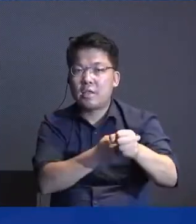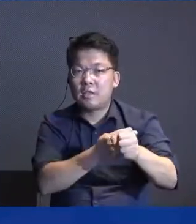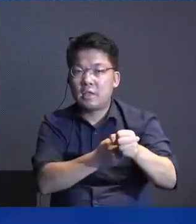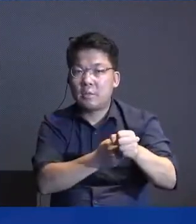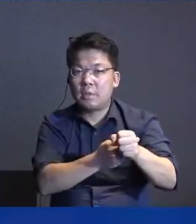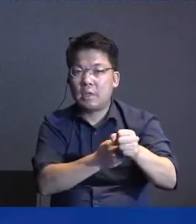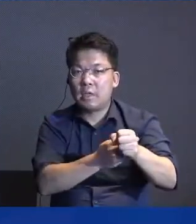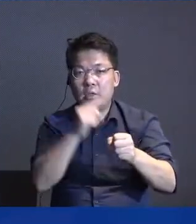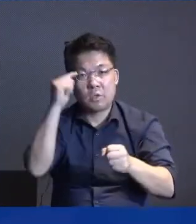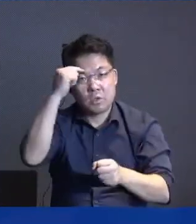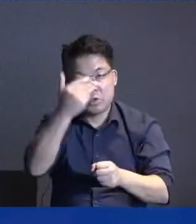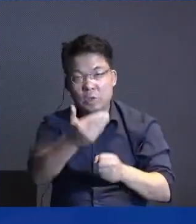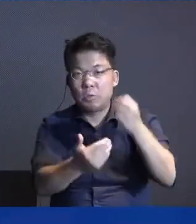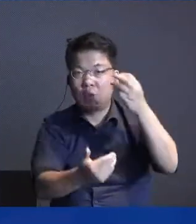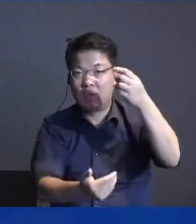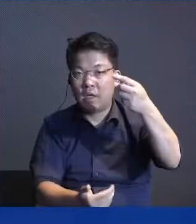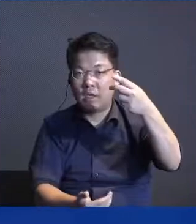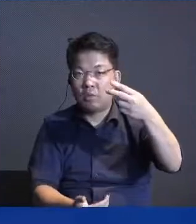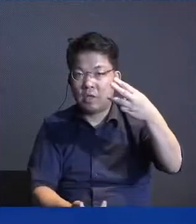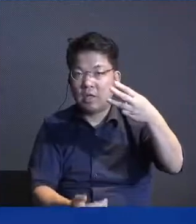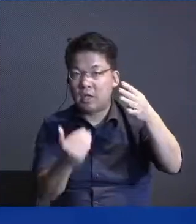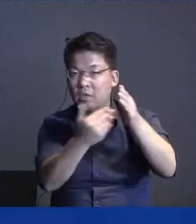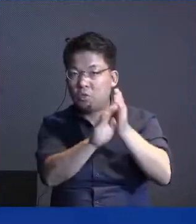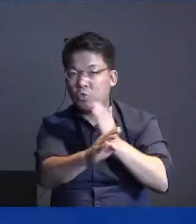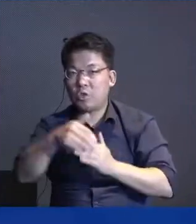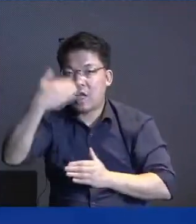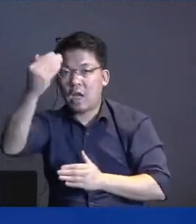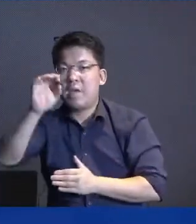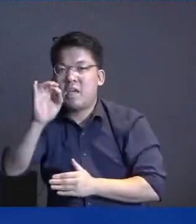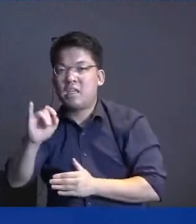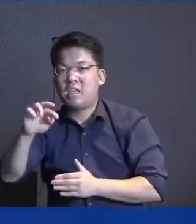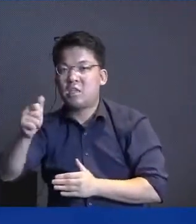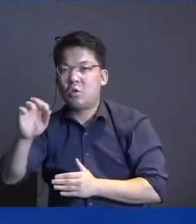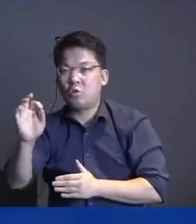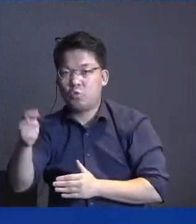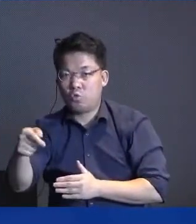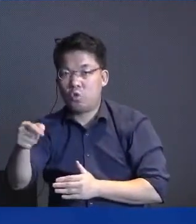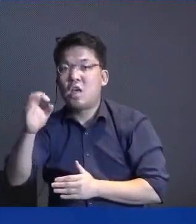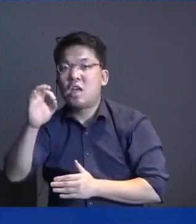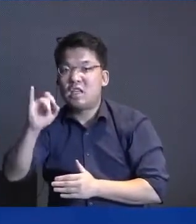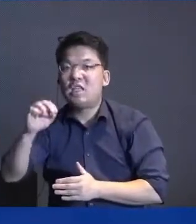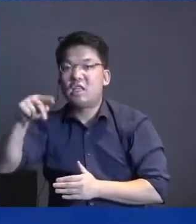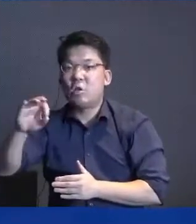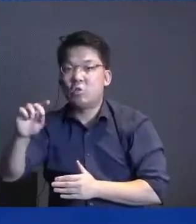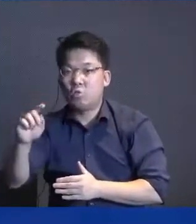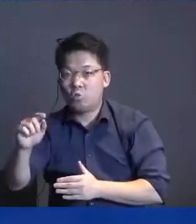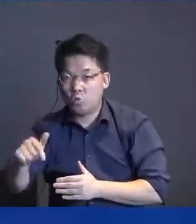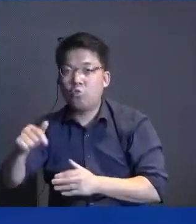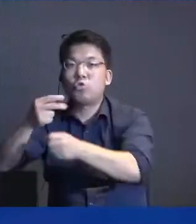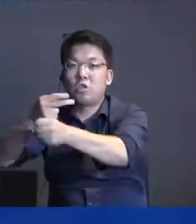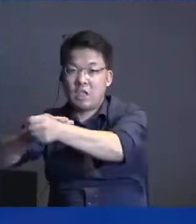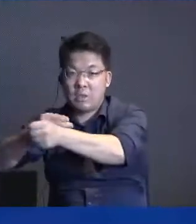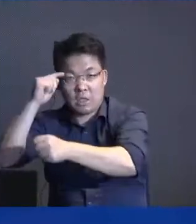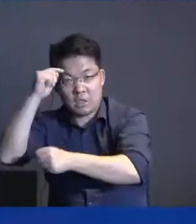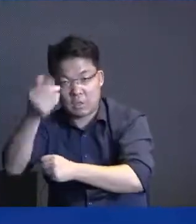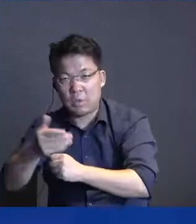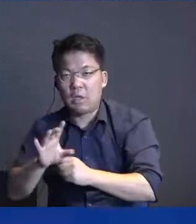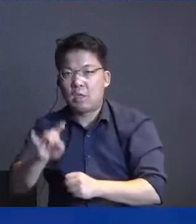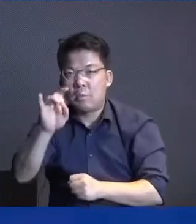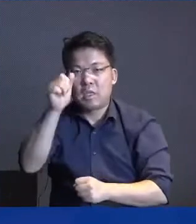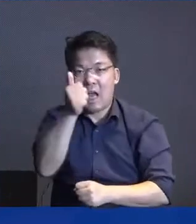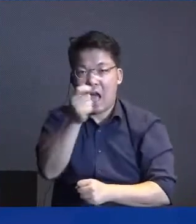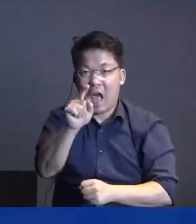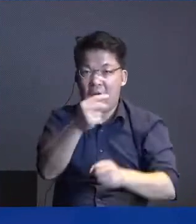So, so questions for Professor Ha. So the first question is that although the Korean government